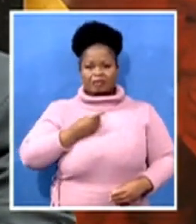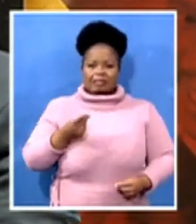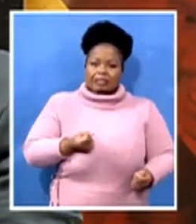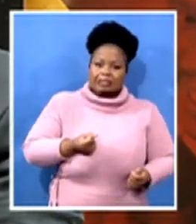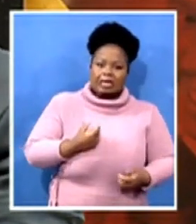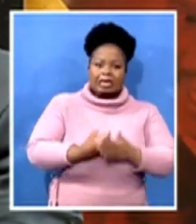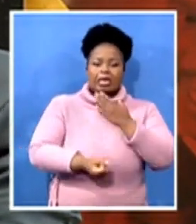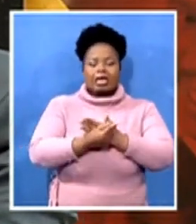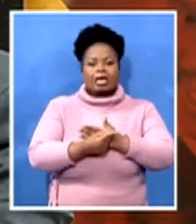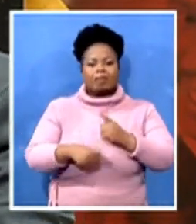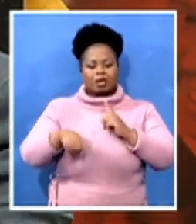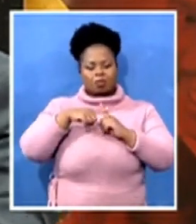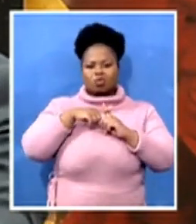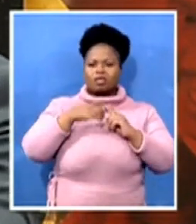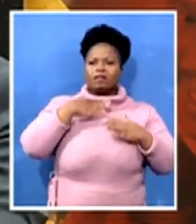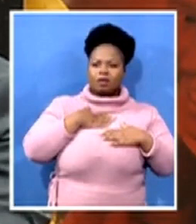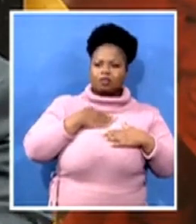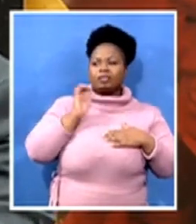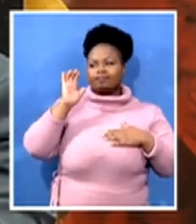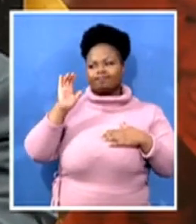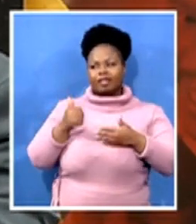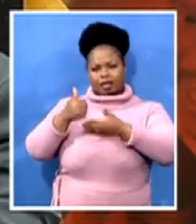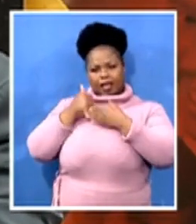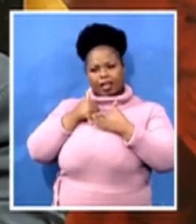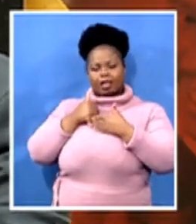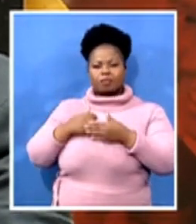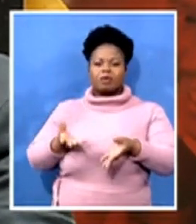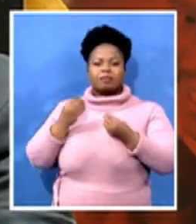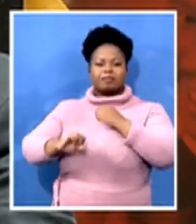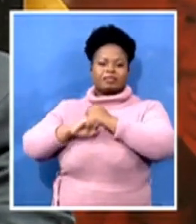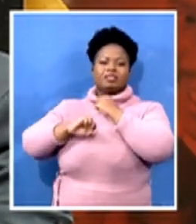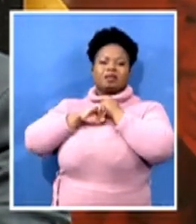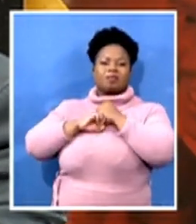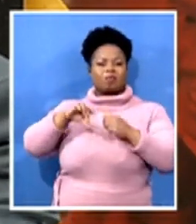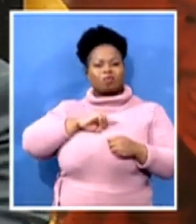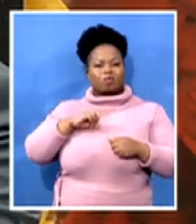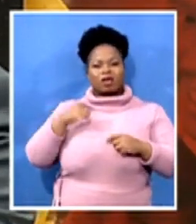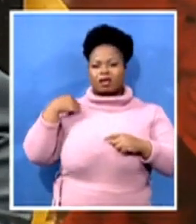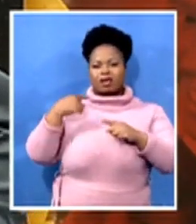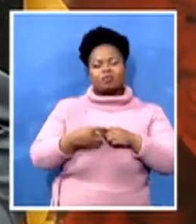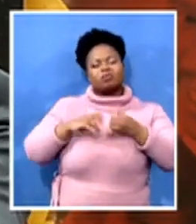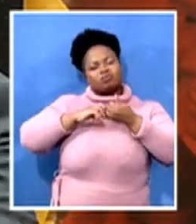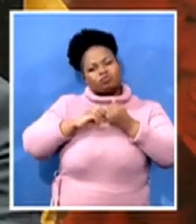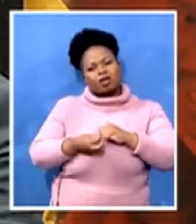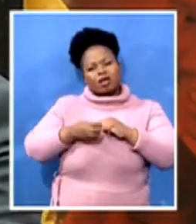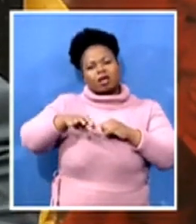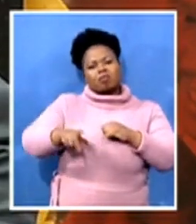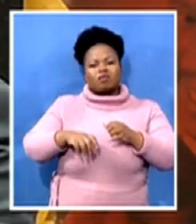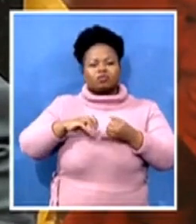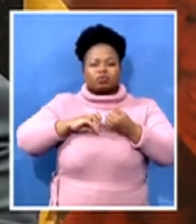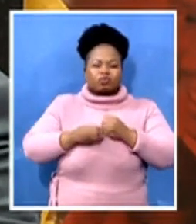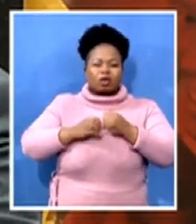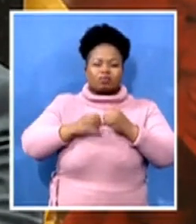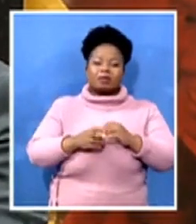anikwe support njengoko oogqirha namanesi bezama kangangoko. Ngoku wonke umuntu